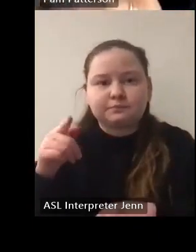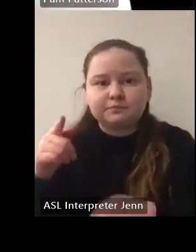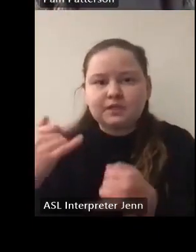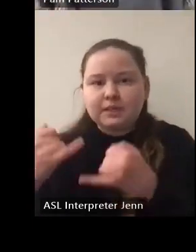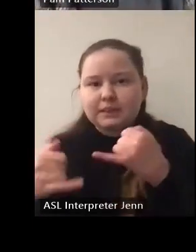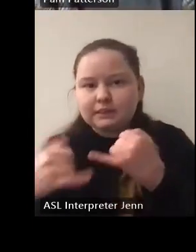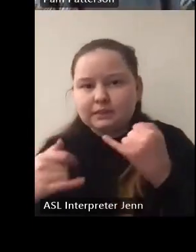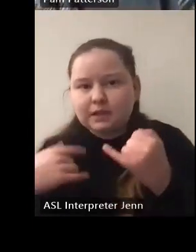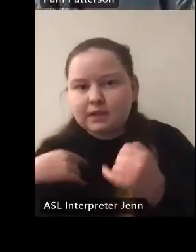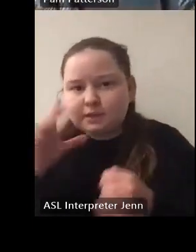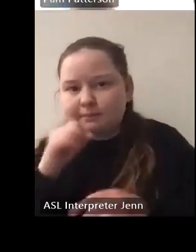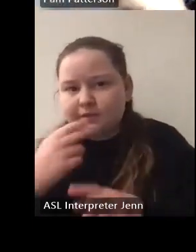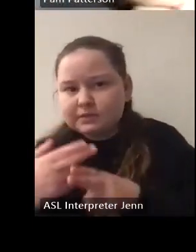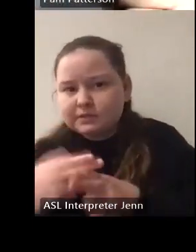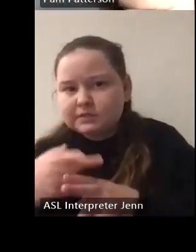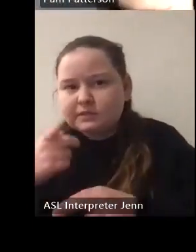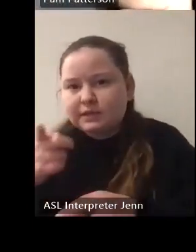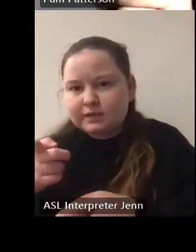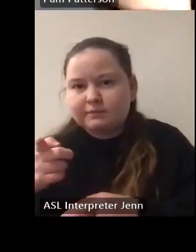at Odessi.